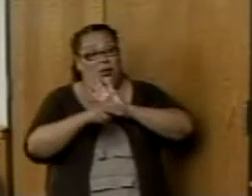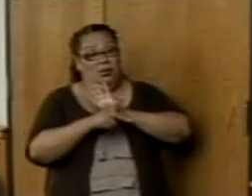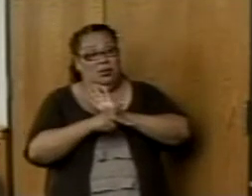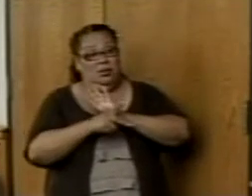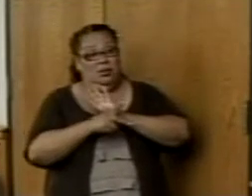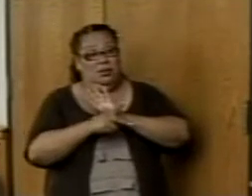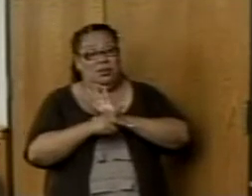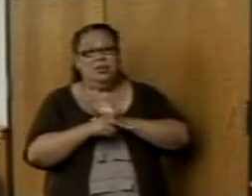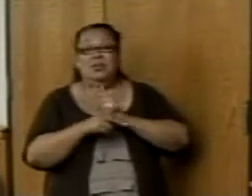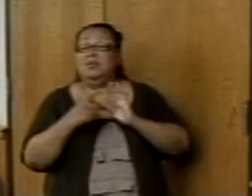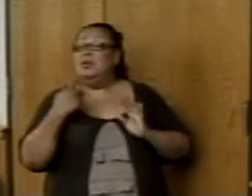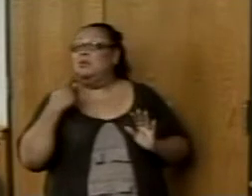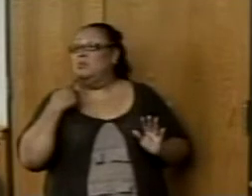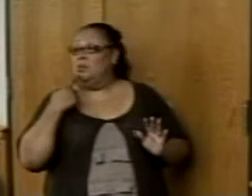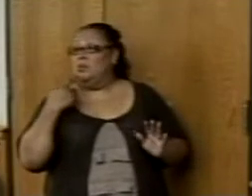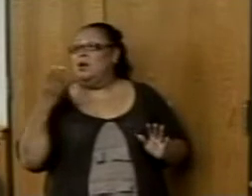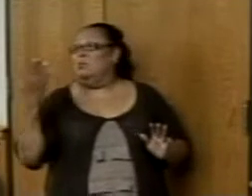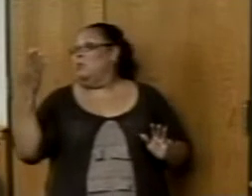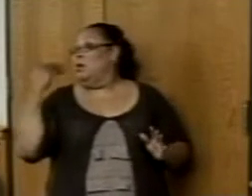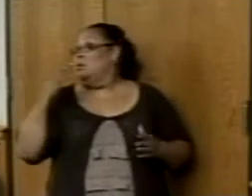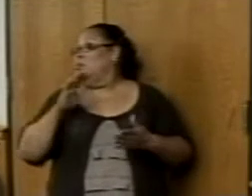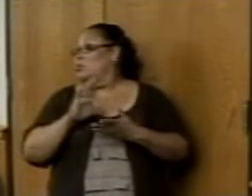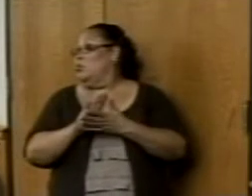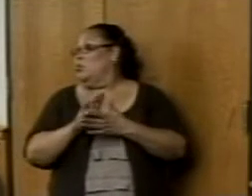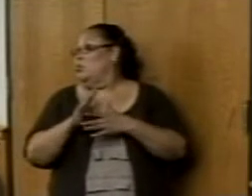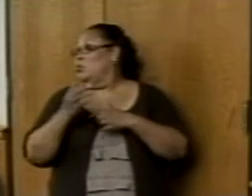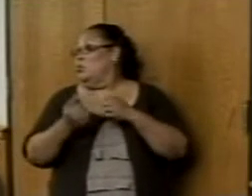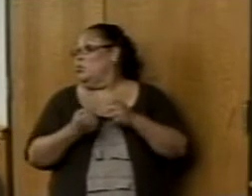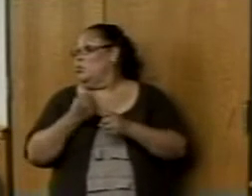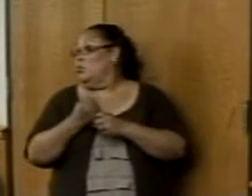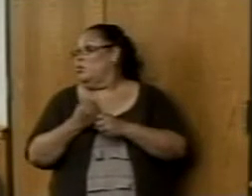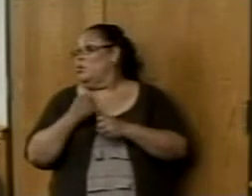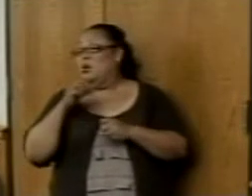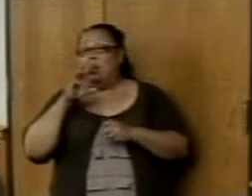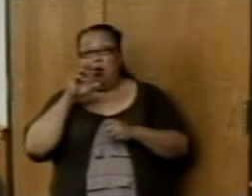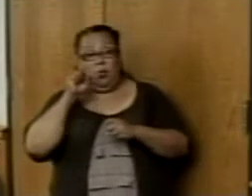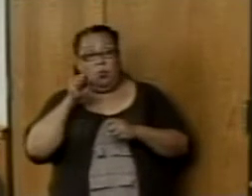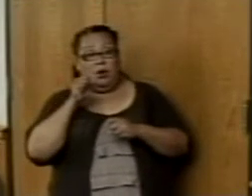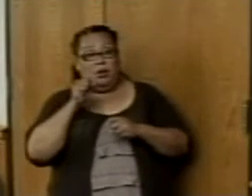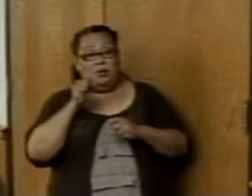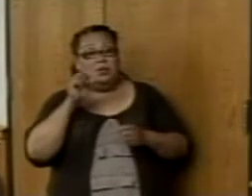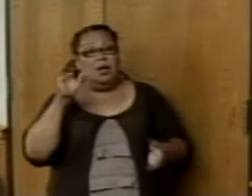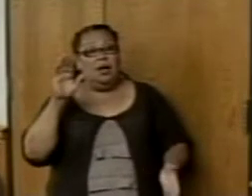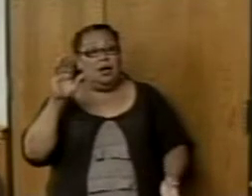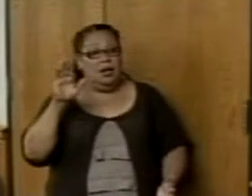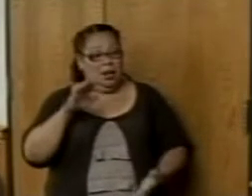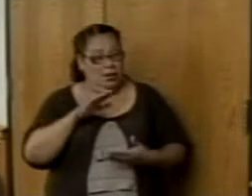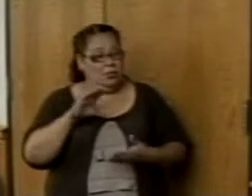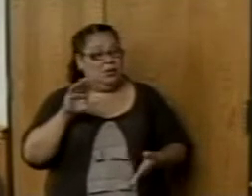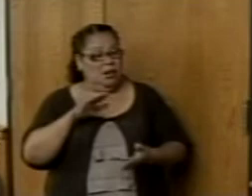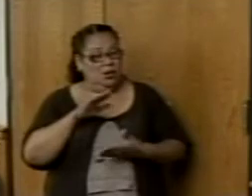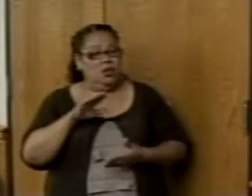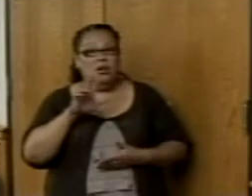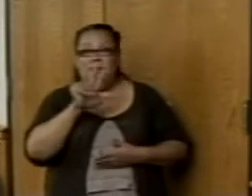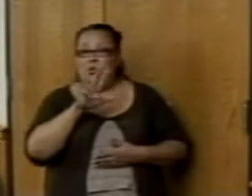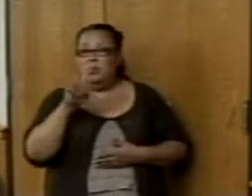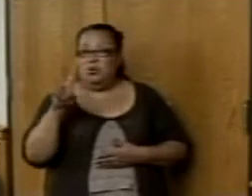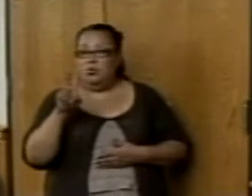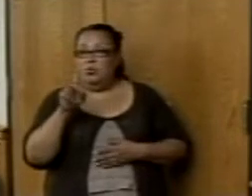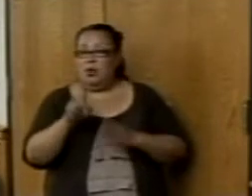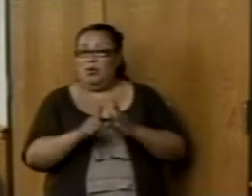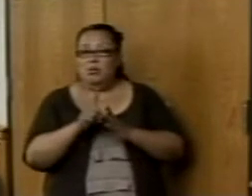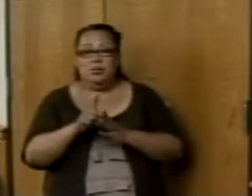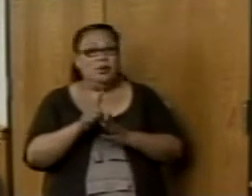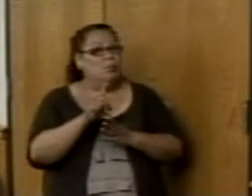that if you look at the prior school years, you'll see that there was a limitation of 32 hours, but not for